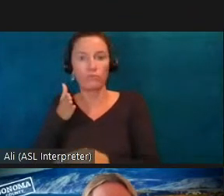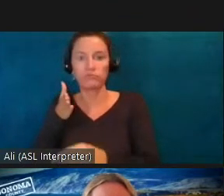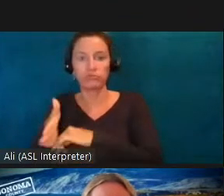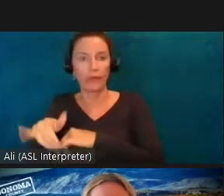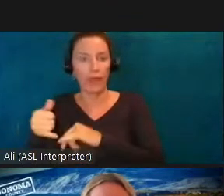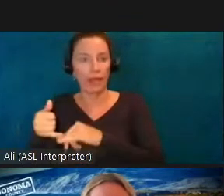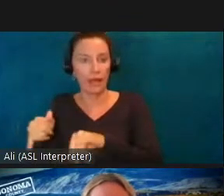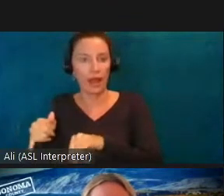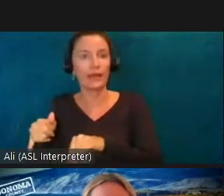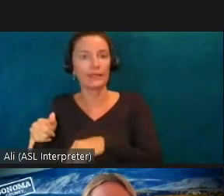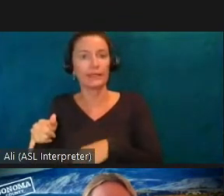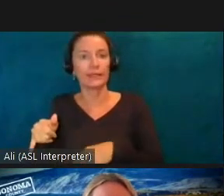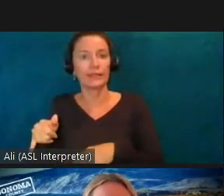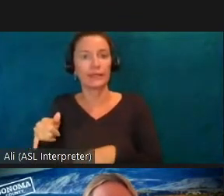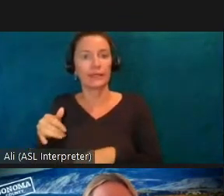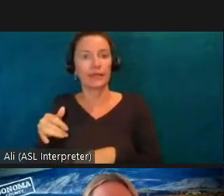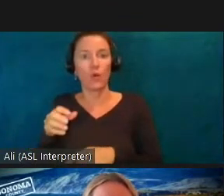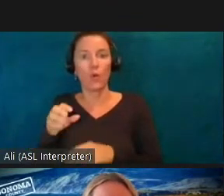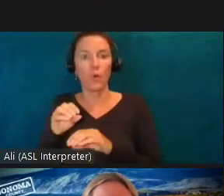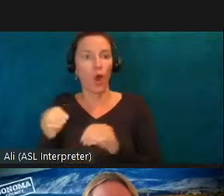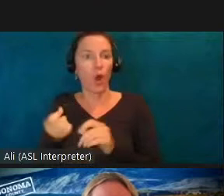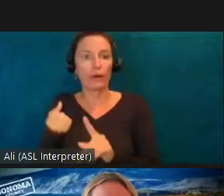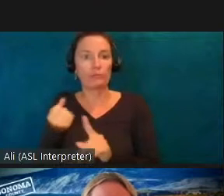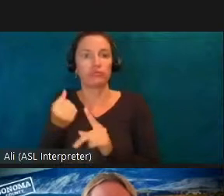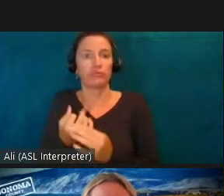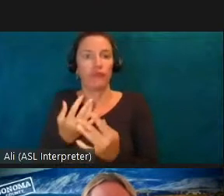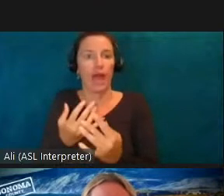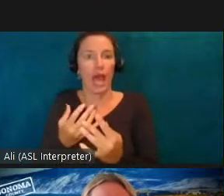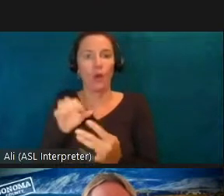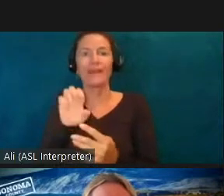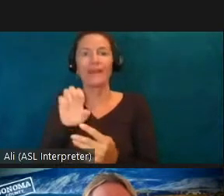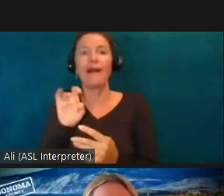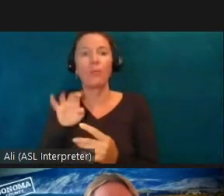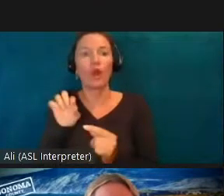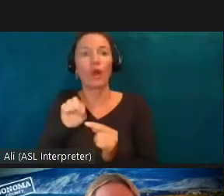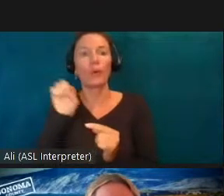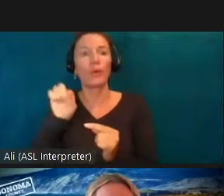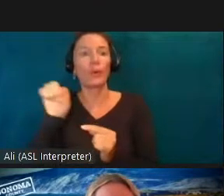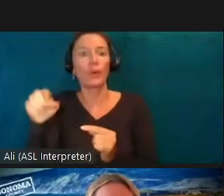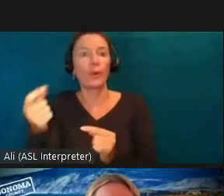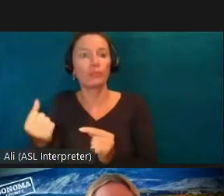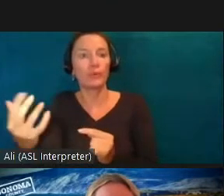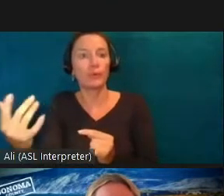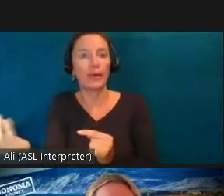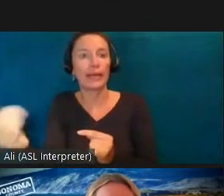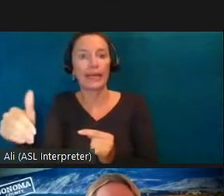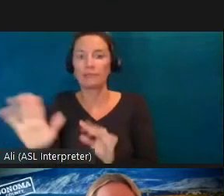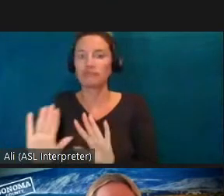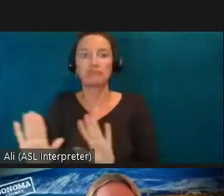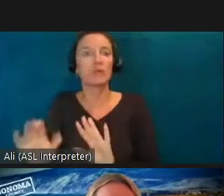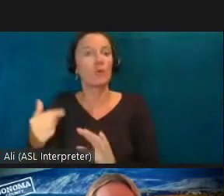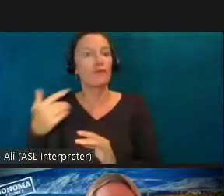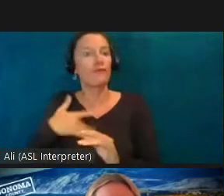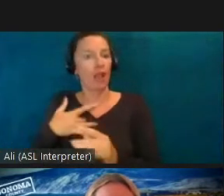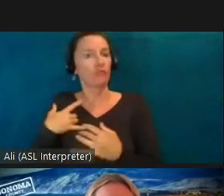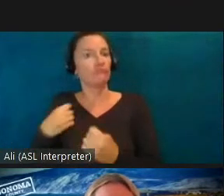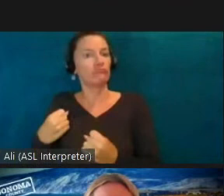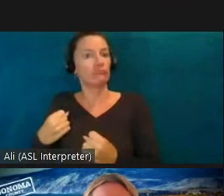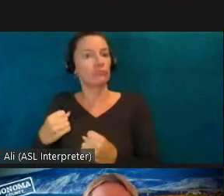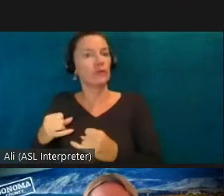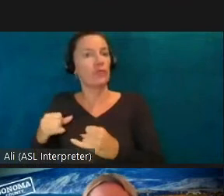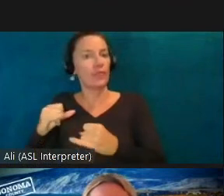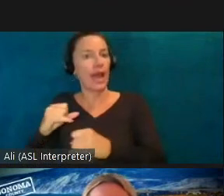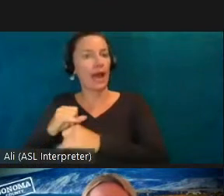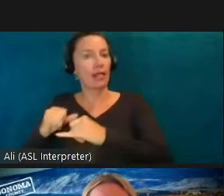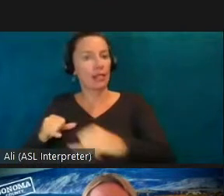with inside the line or any ember cast falling outside of the line into the surrounding unburned